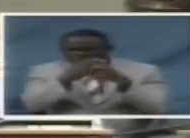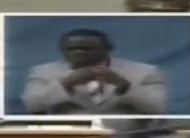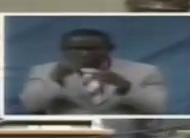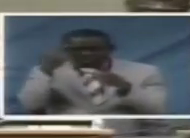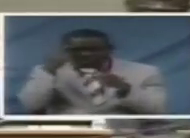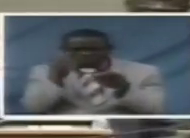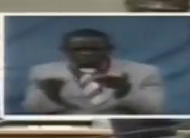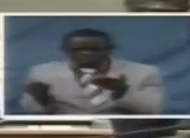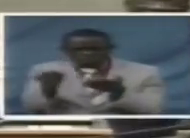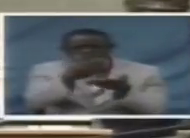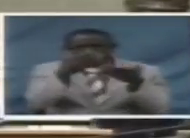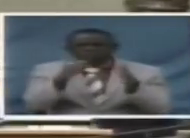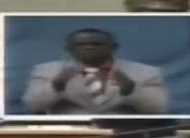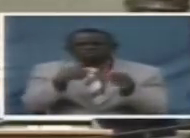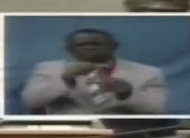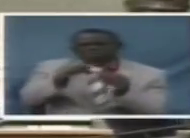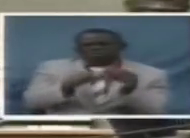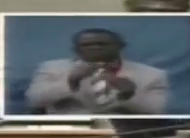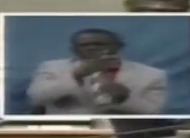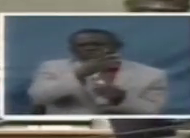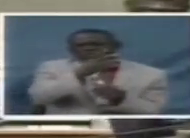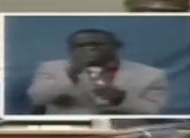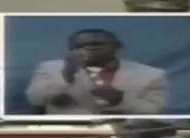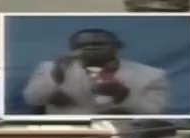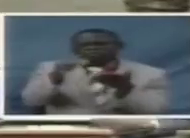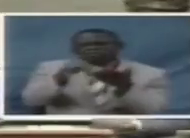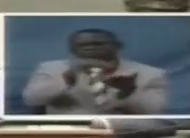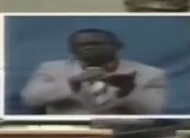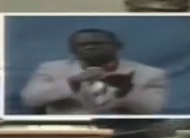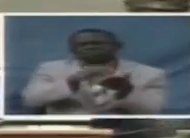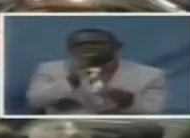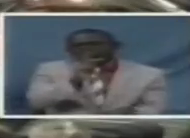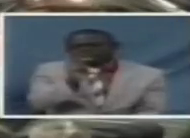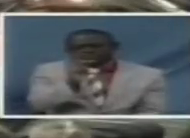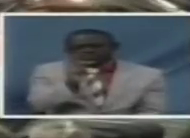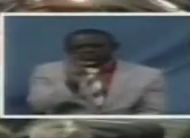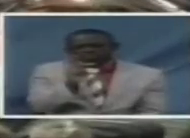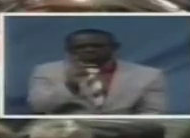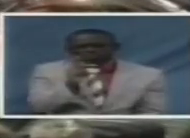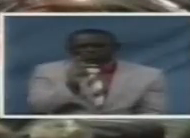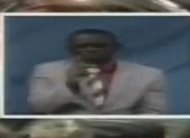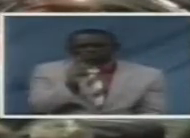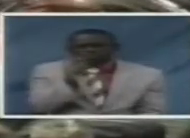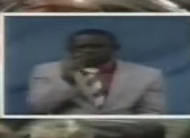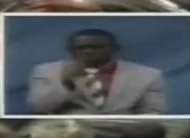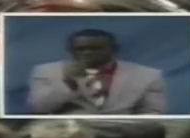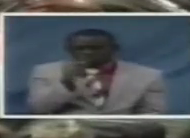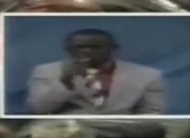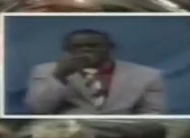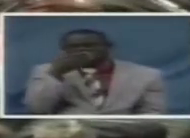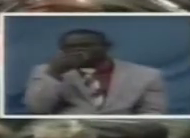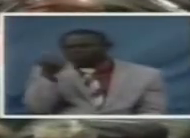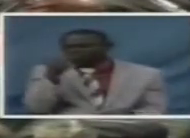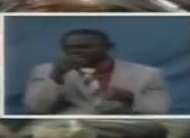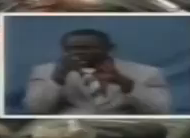500 million kwacha. This is a sustainable way of ensuring